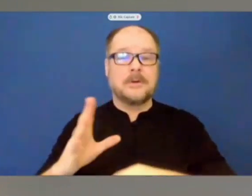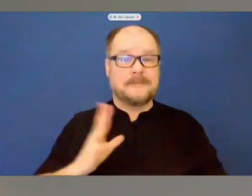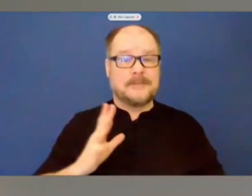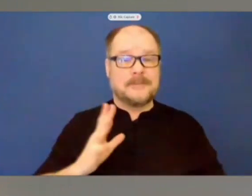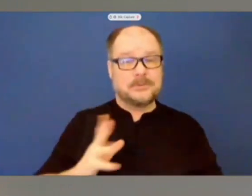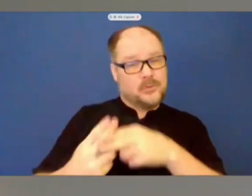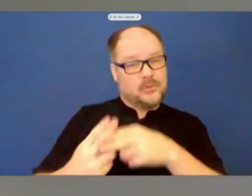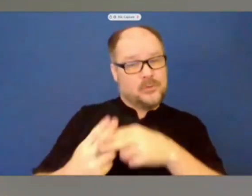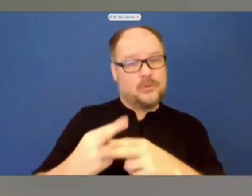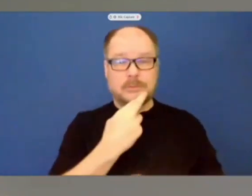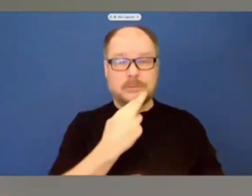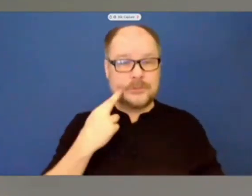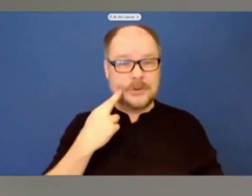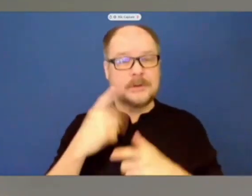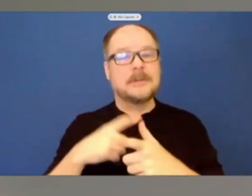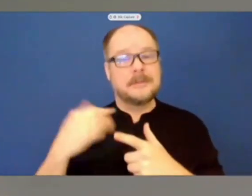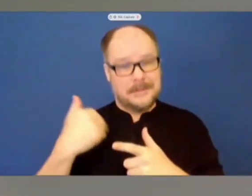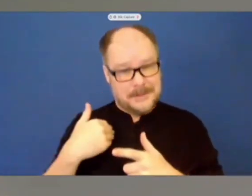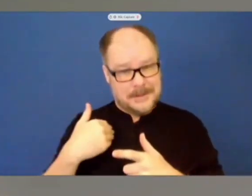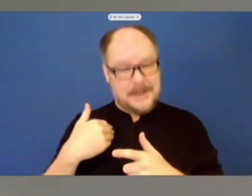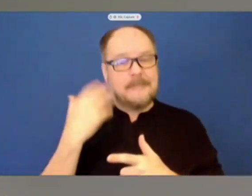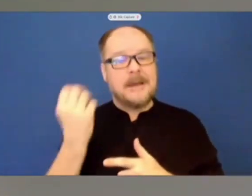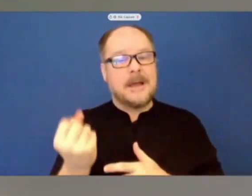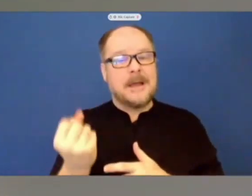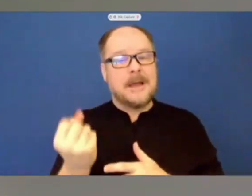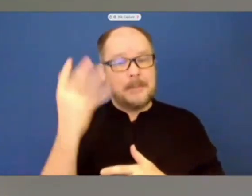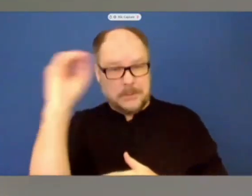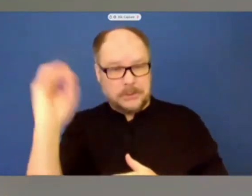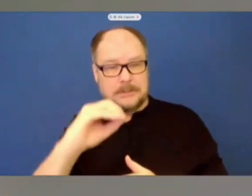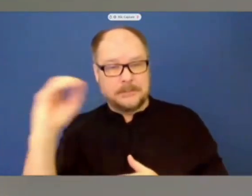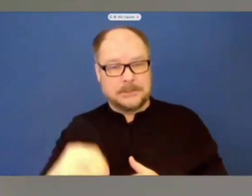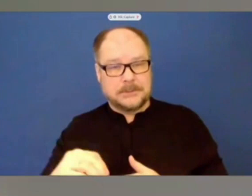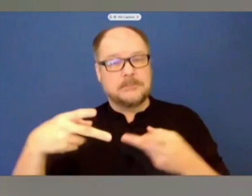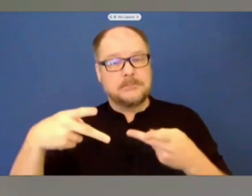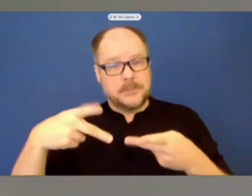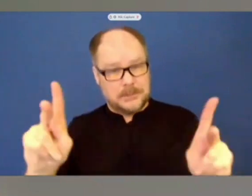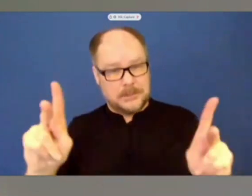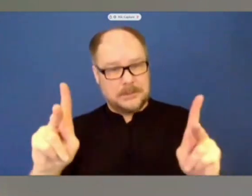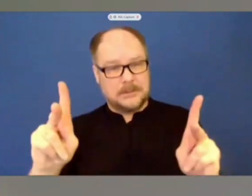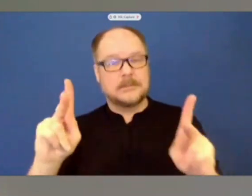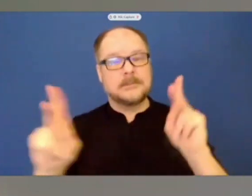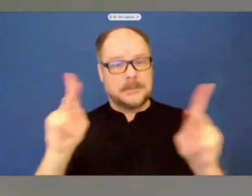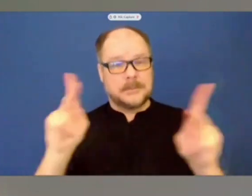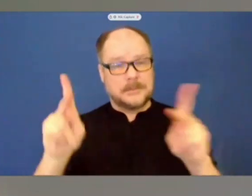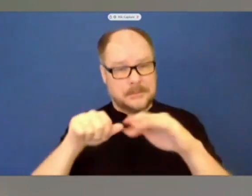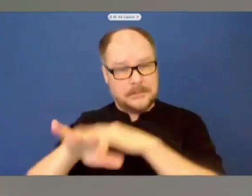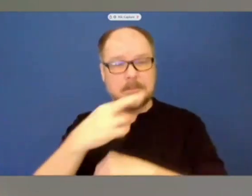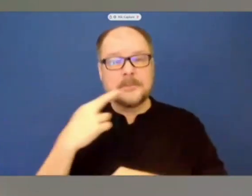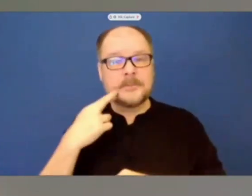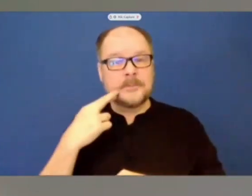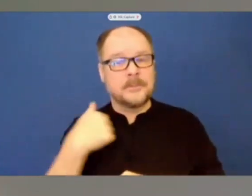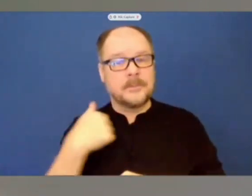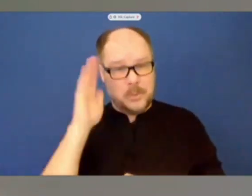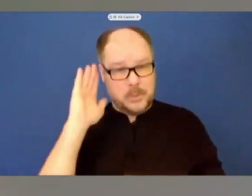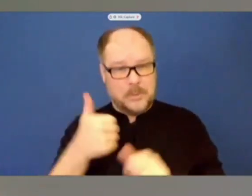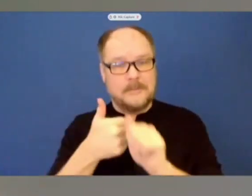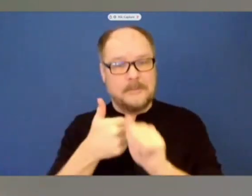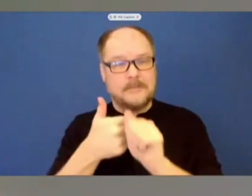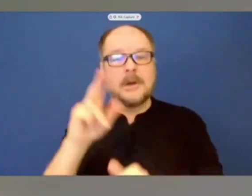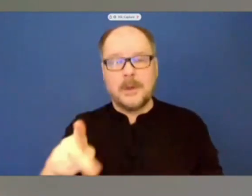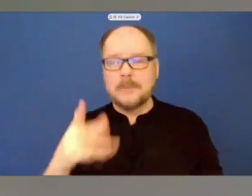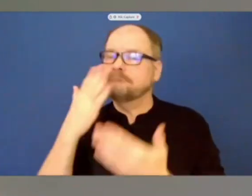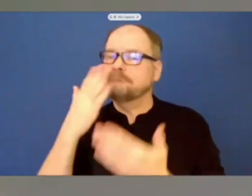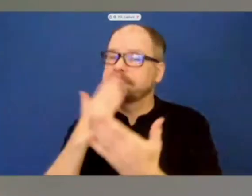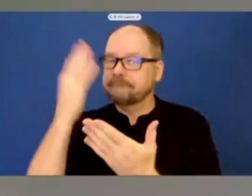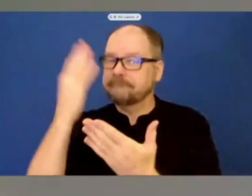guidelines as to how many people they can have in the restaurant at any given time. So we will follow up on this, and I appreciate you letting us